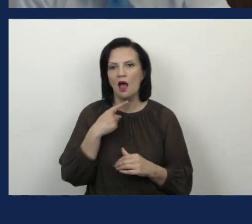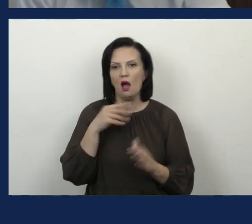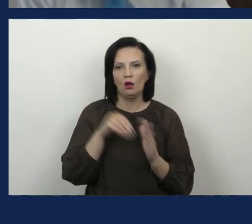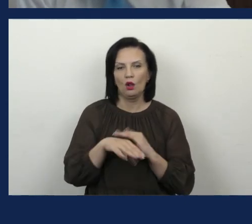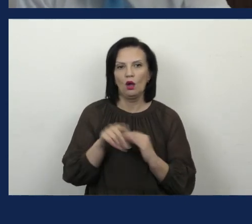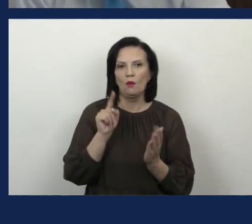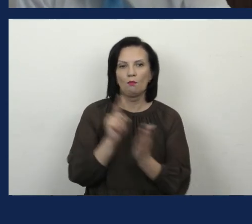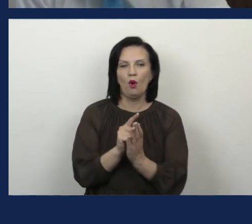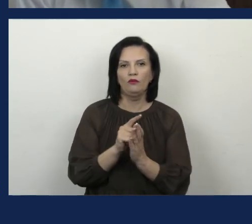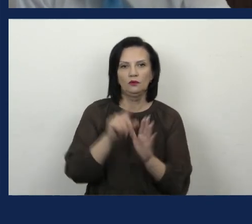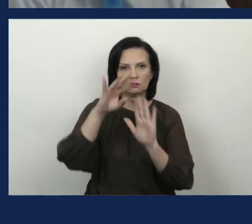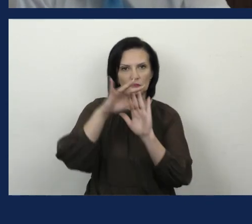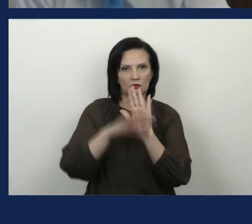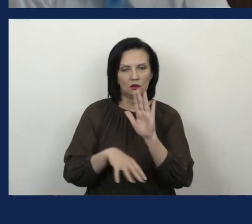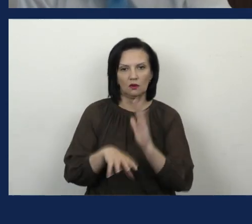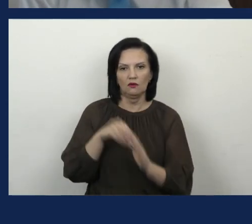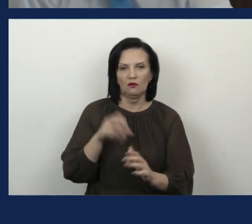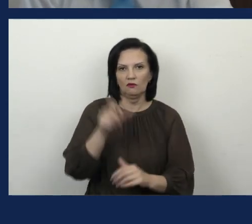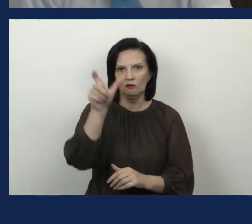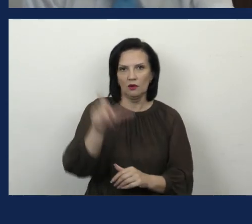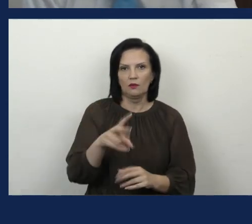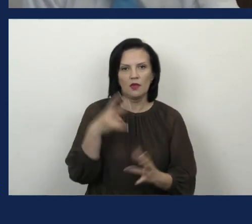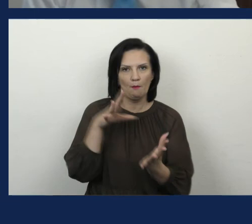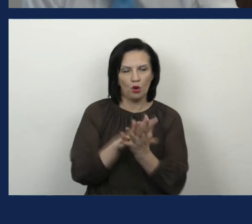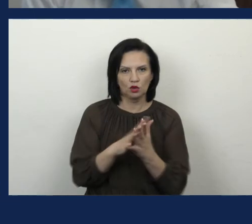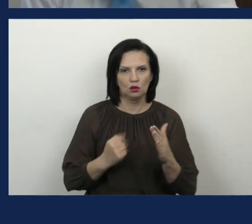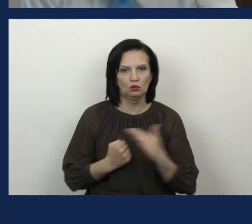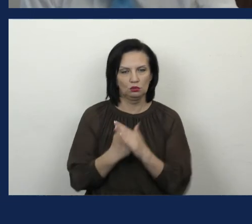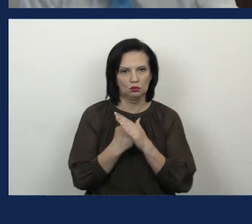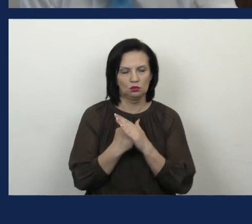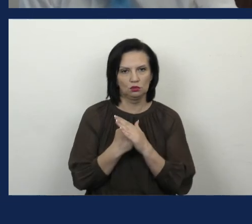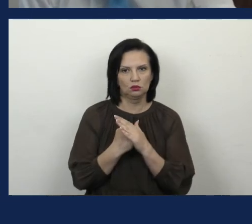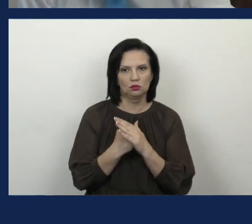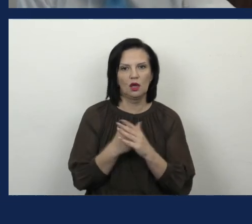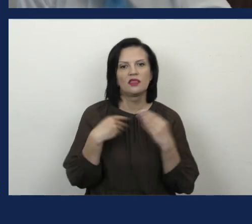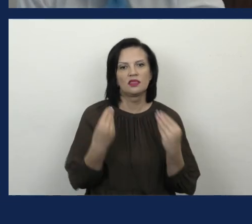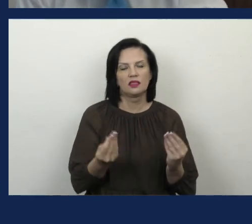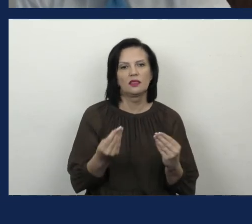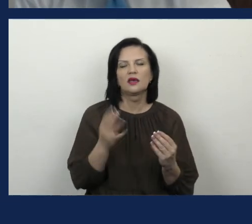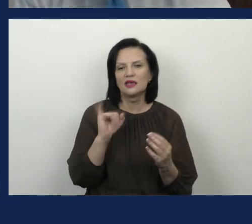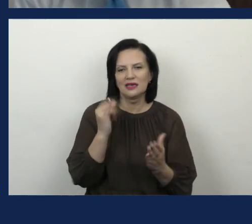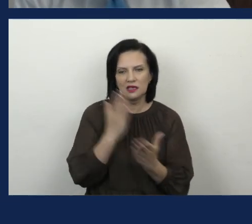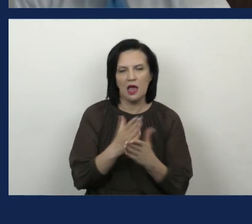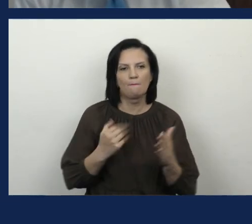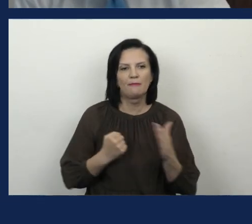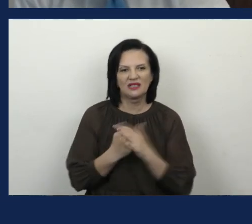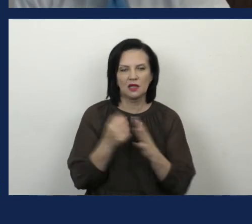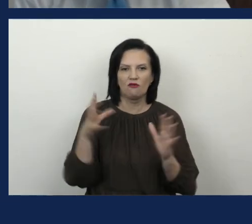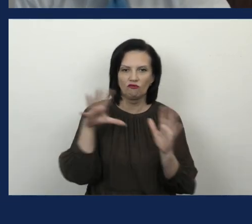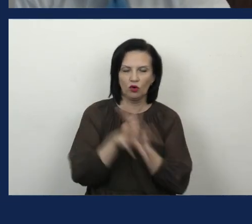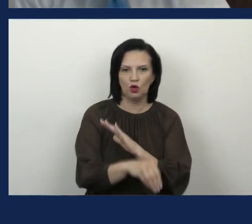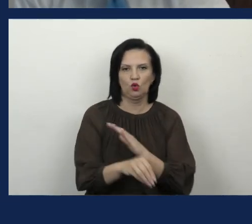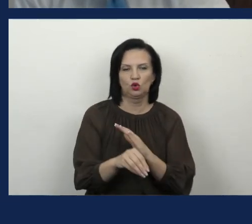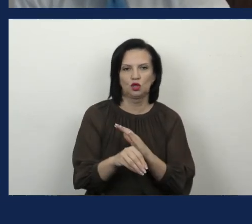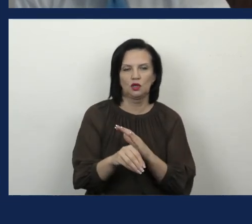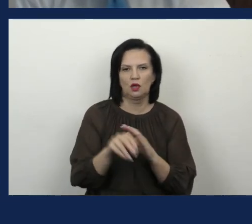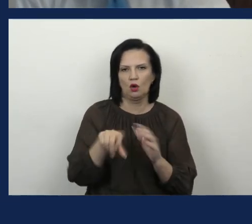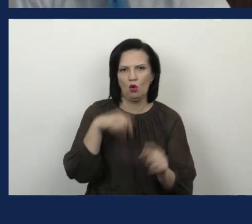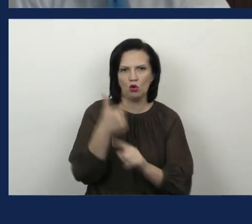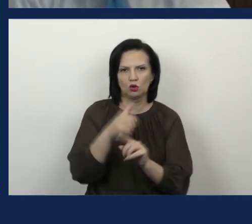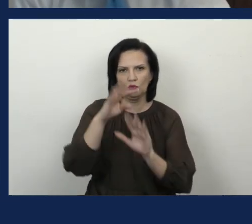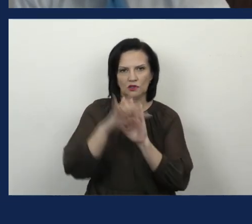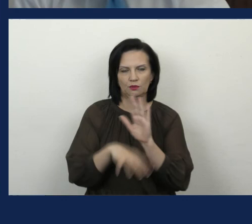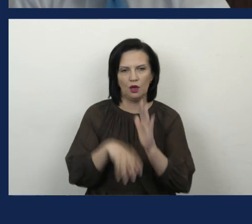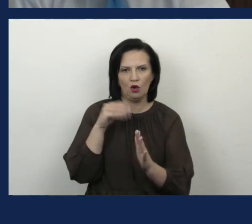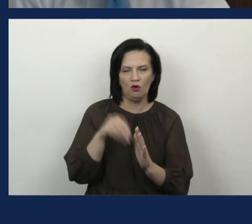they wanted to vote at home, should be part of the voter lists, and